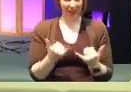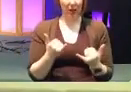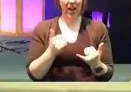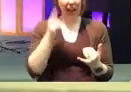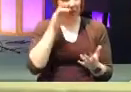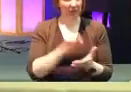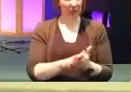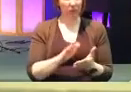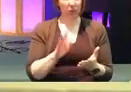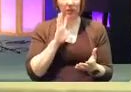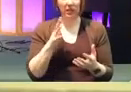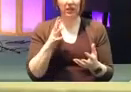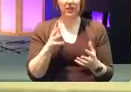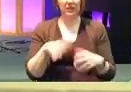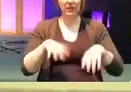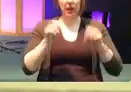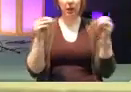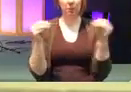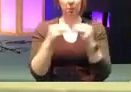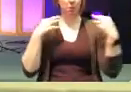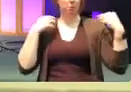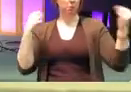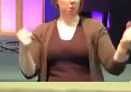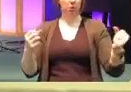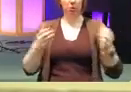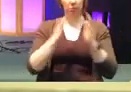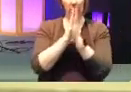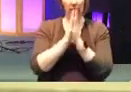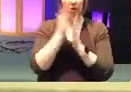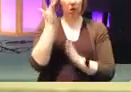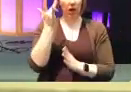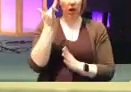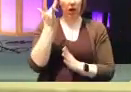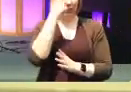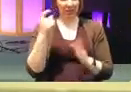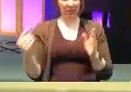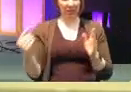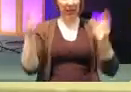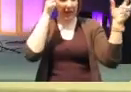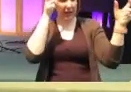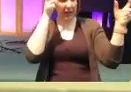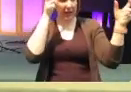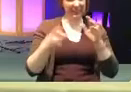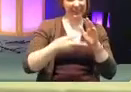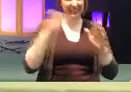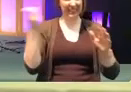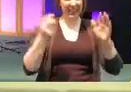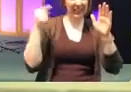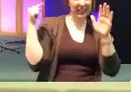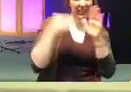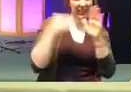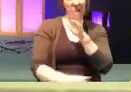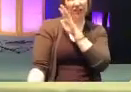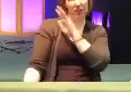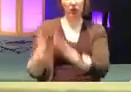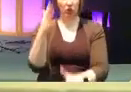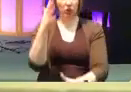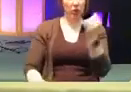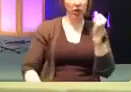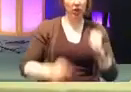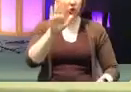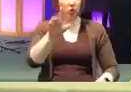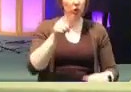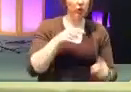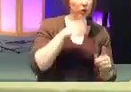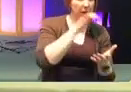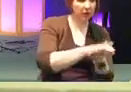I believe it's going to take bolder prayers than that. Because there is an enemy that is out to steal and kill and destroy you, your